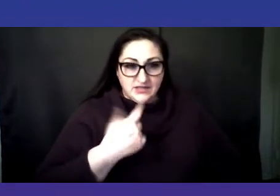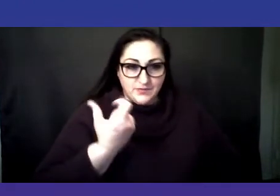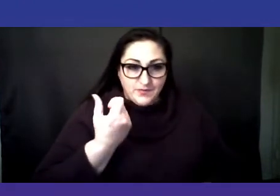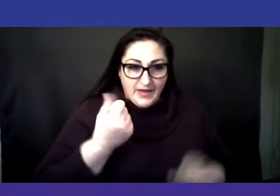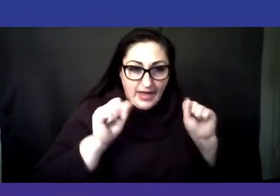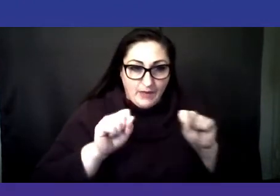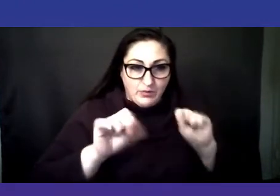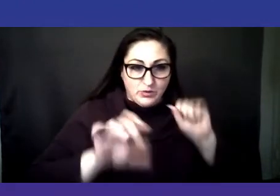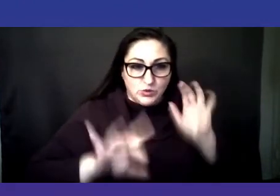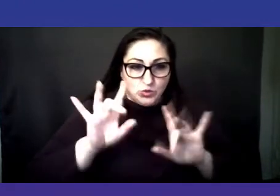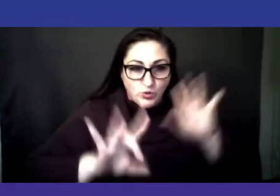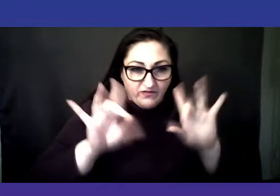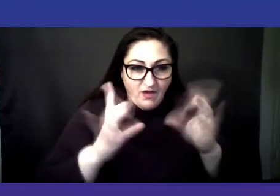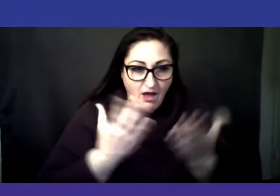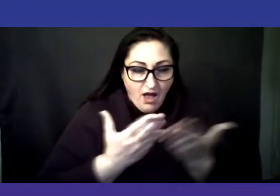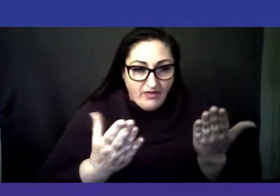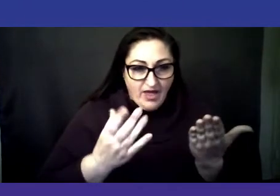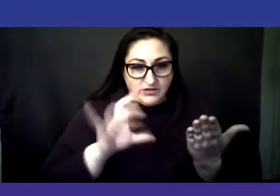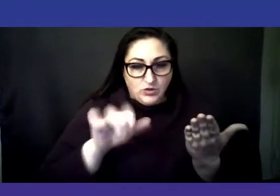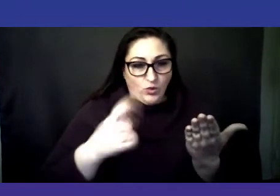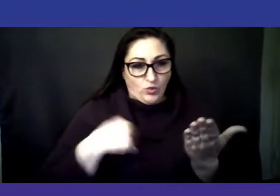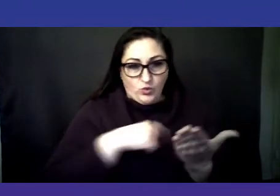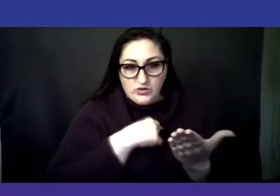that we don't have to start each